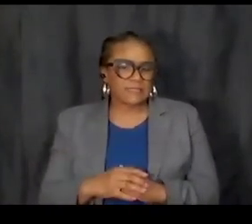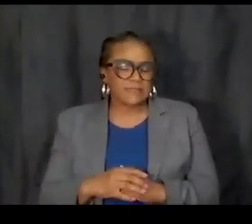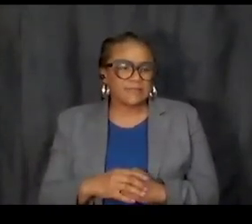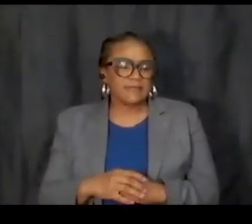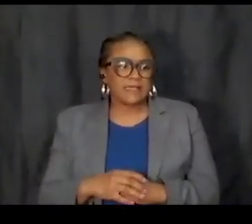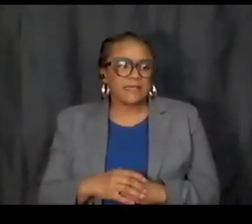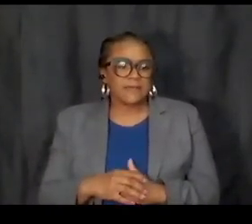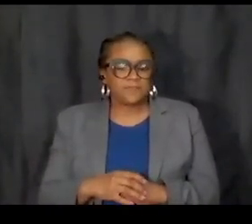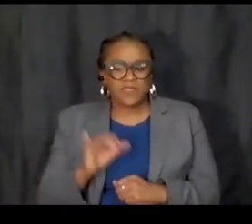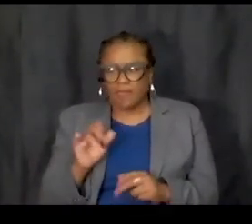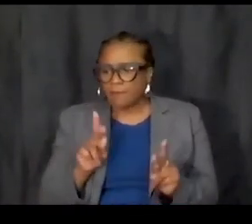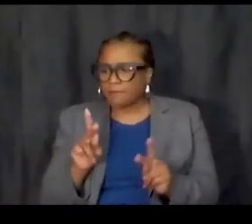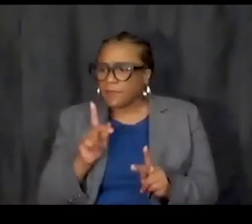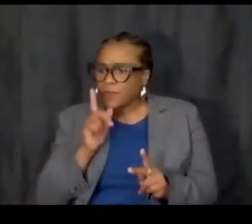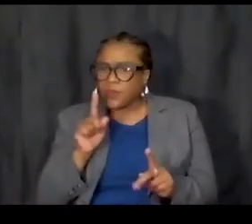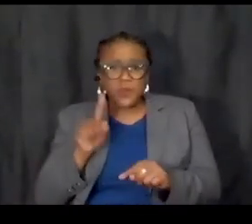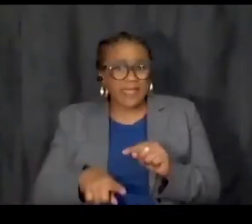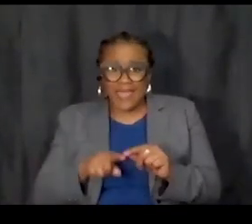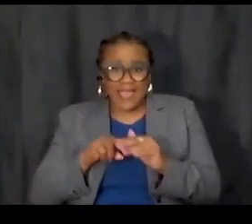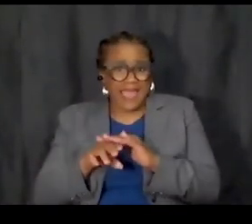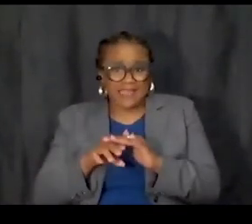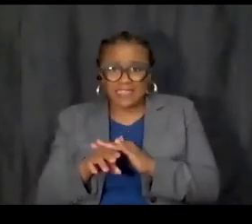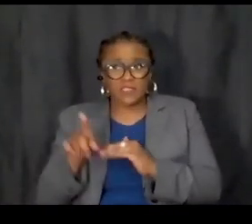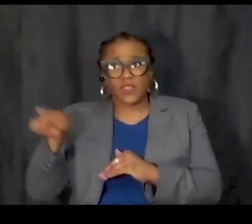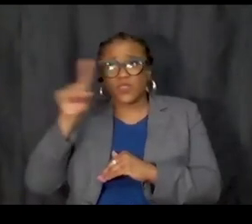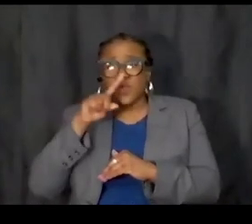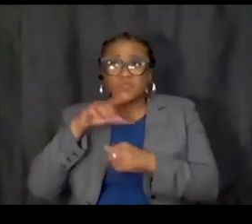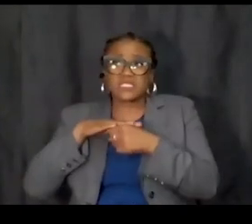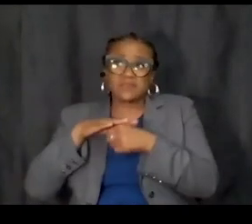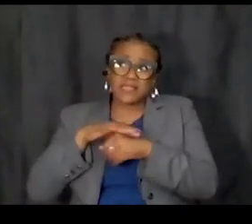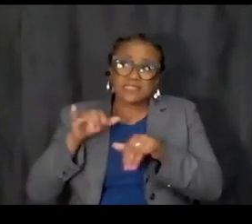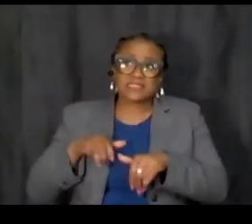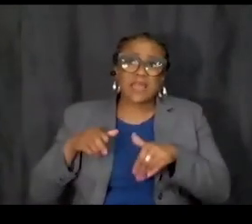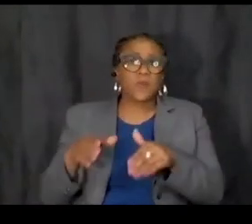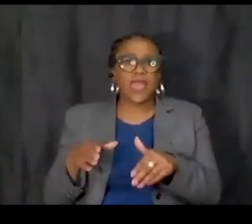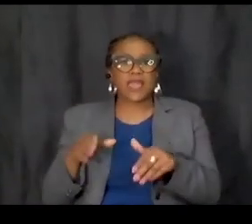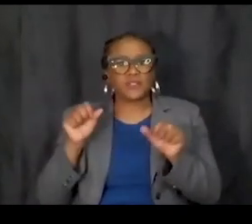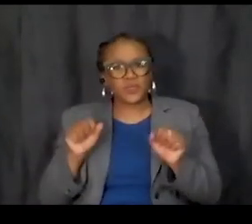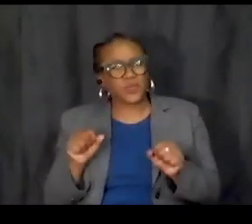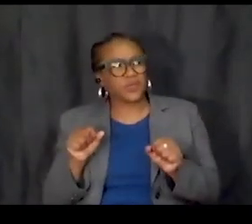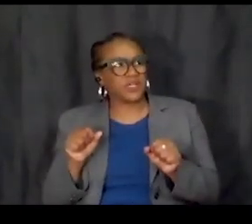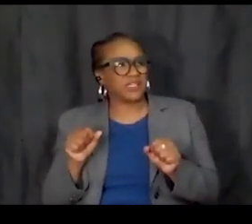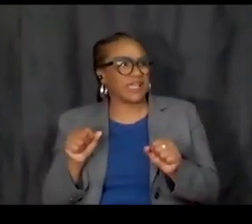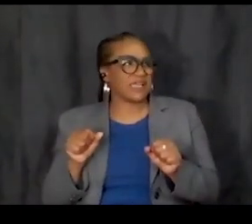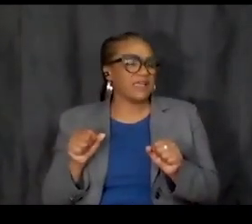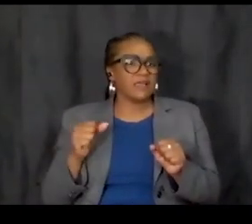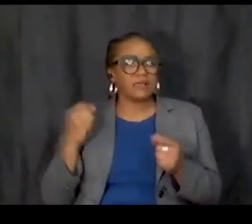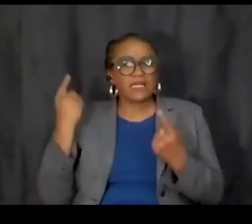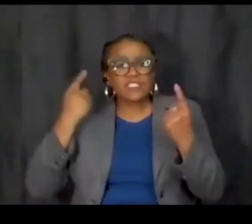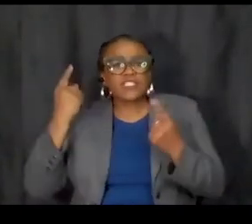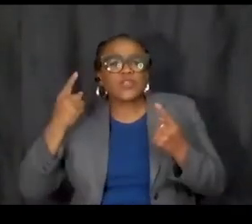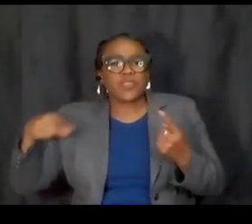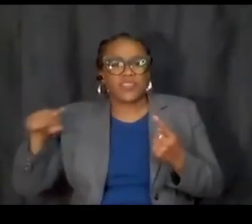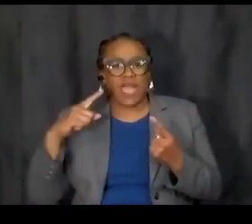access these kinds of spaces in the same ways could, you know, be thought of when we're talking about outdoor